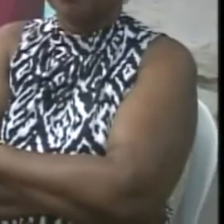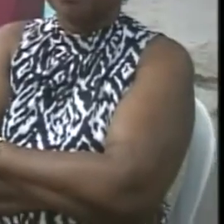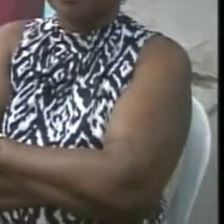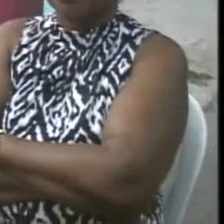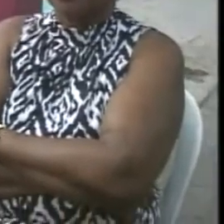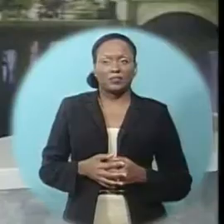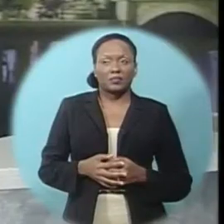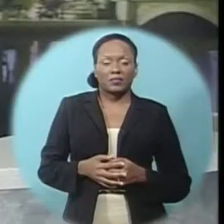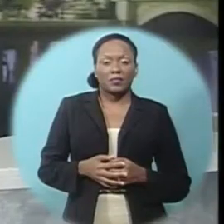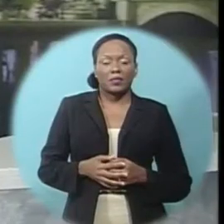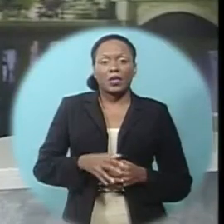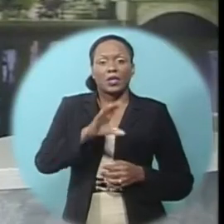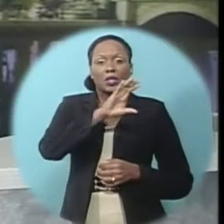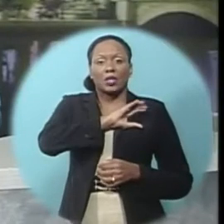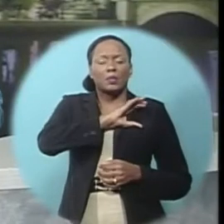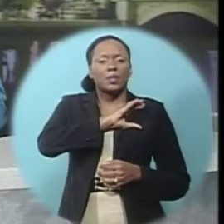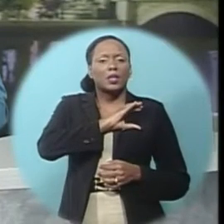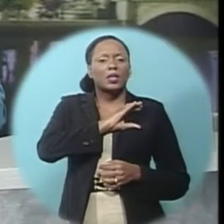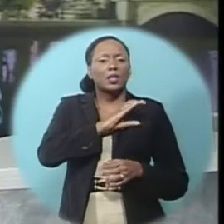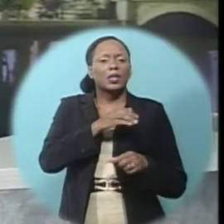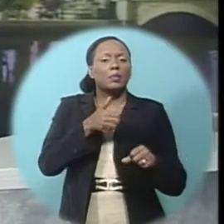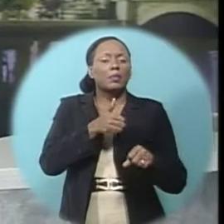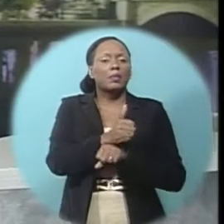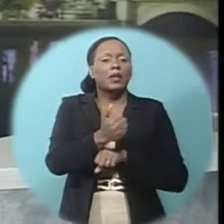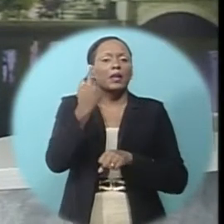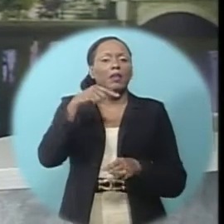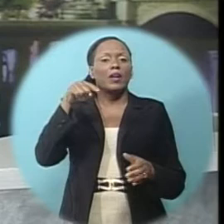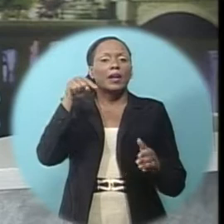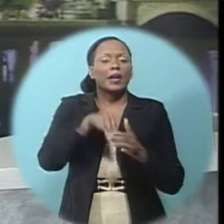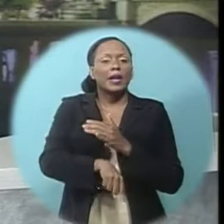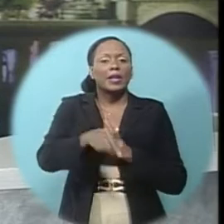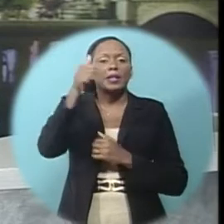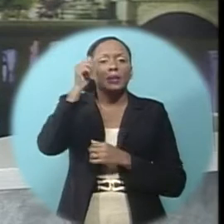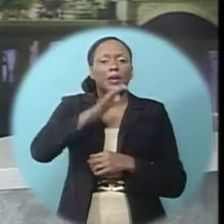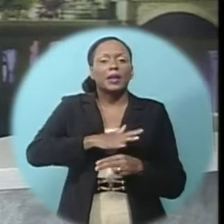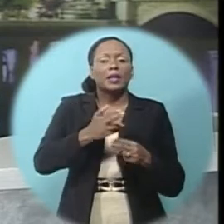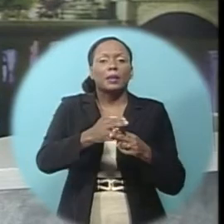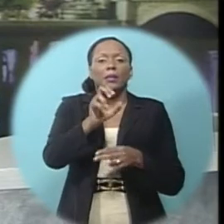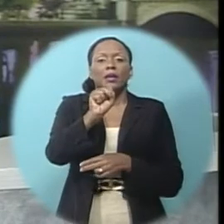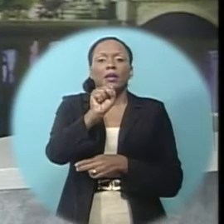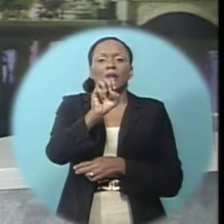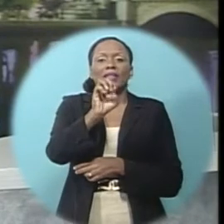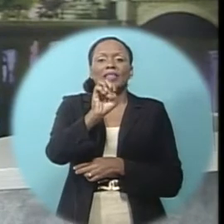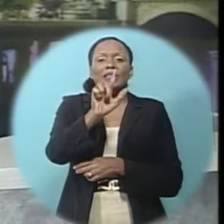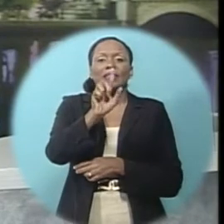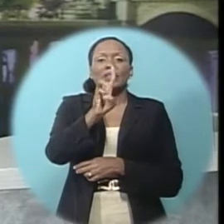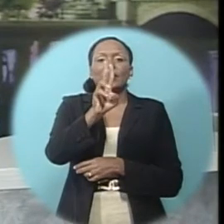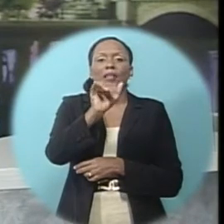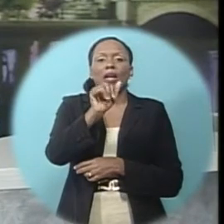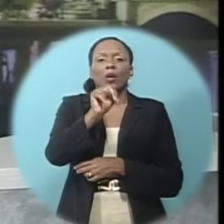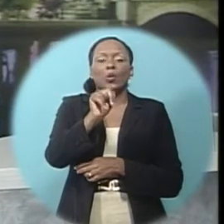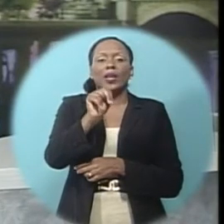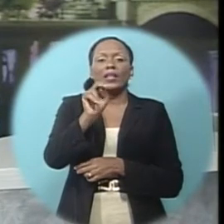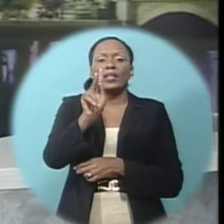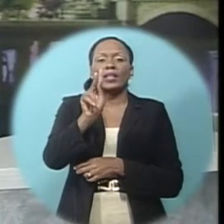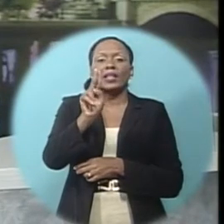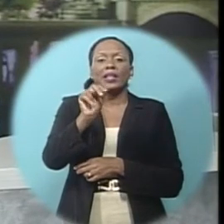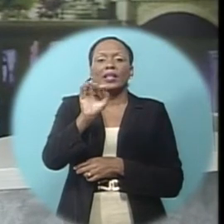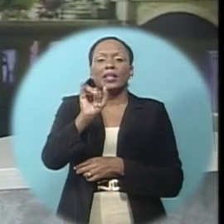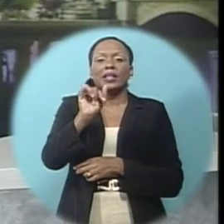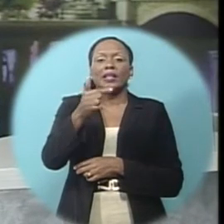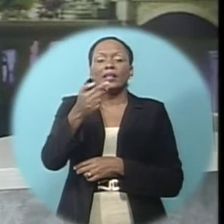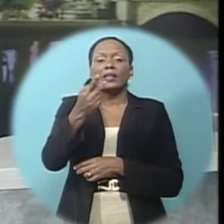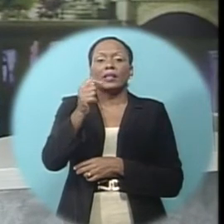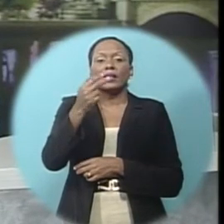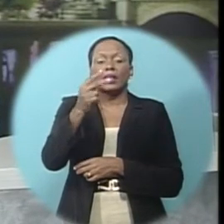News. Thanks, Kishmar. The police officer charged with the murder of Selwyn Knight on March 15th at Dash Road, St.